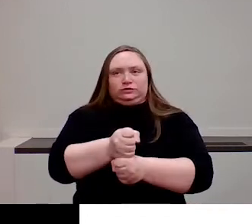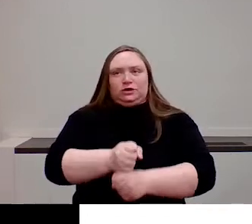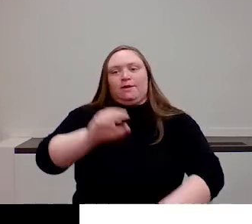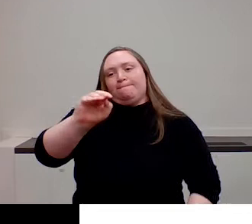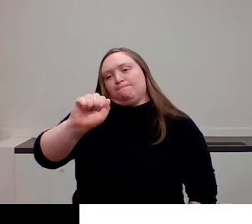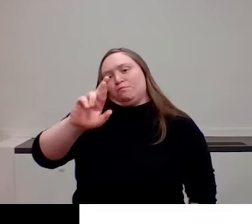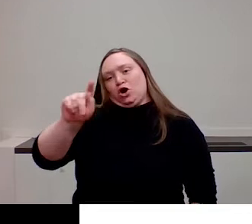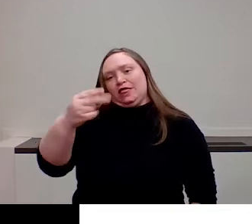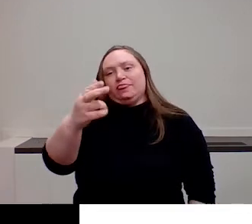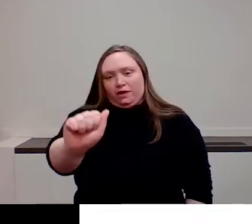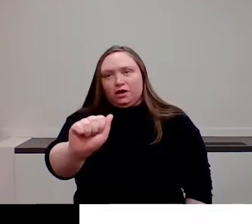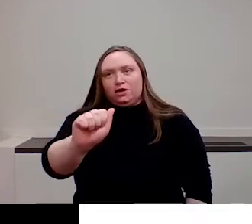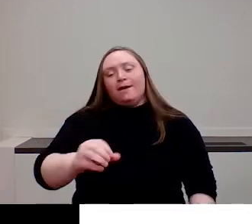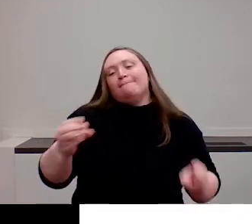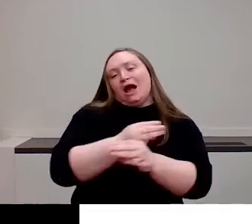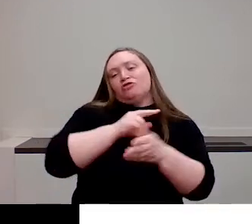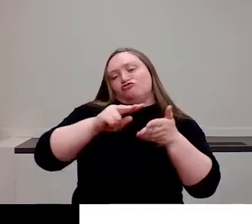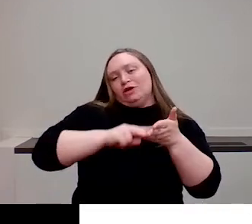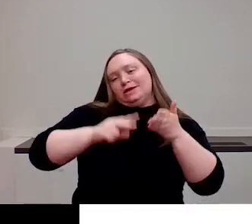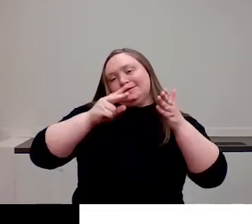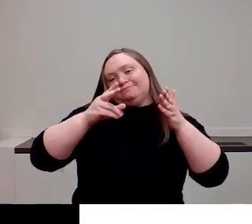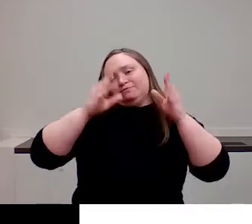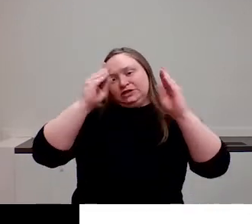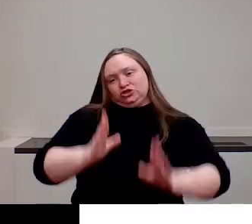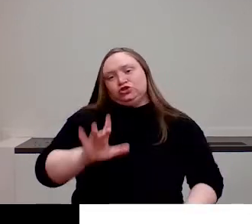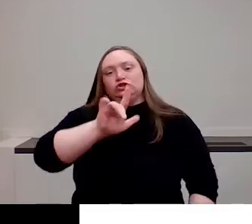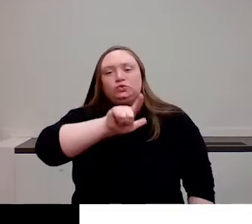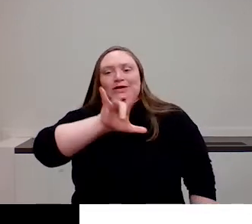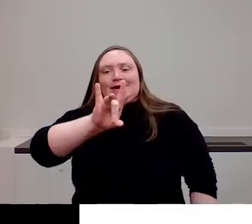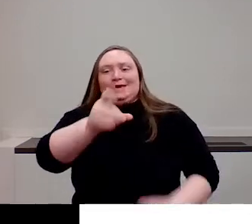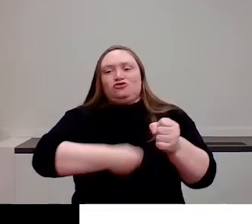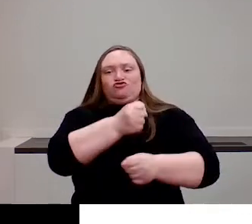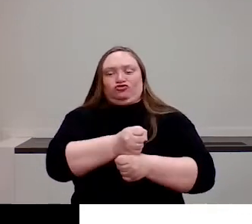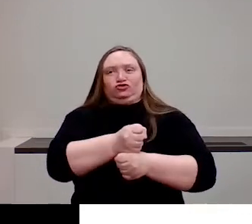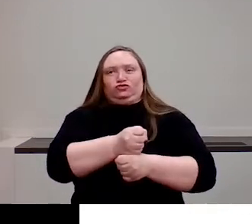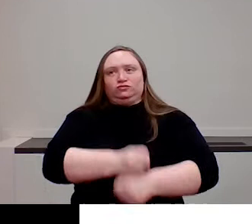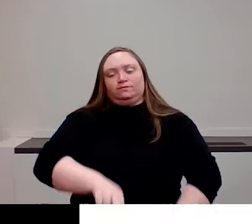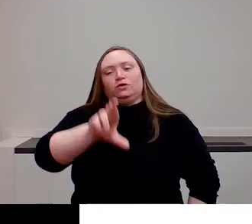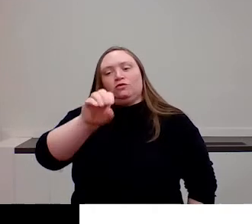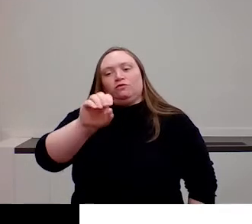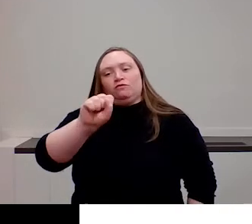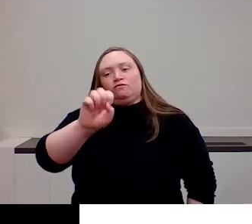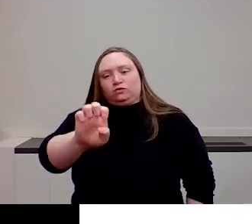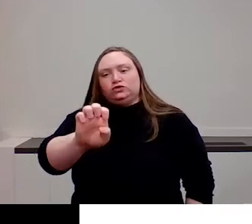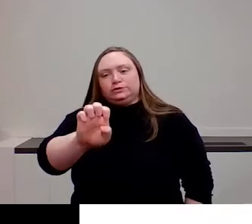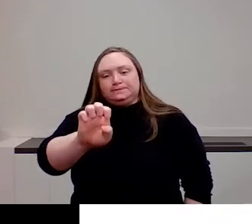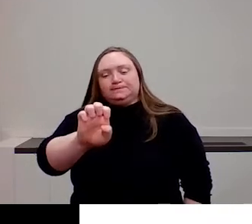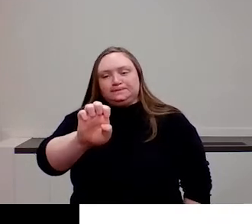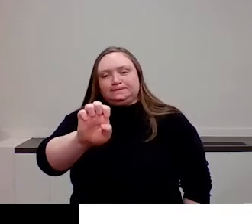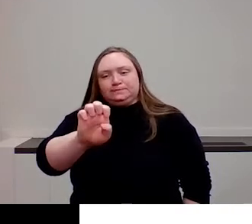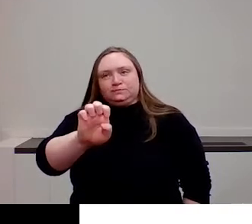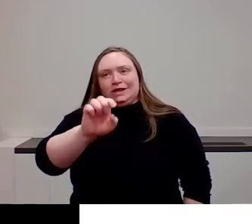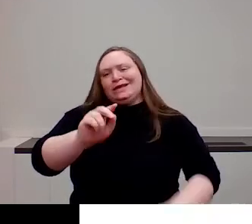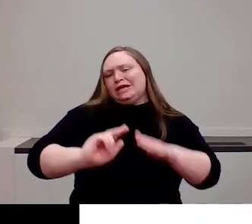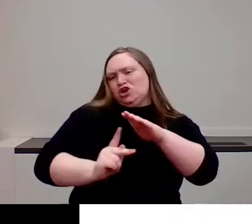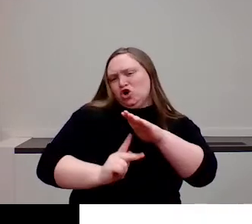Martha Welber, math and reading teacher with 28 years of service. Rose Alikabar Ledesma,